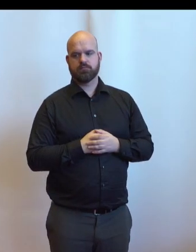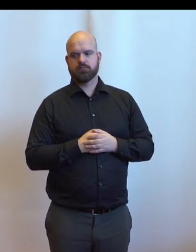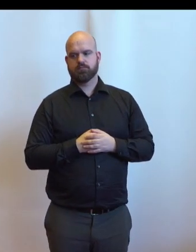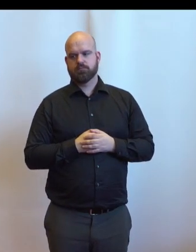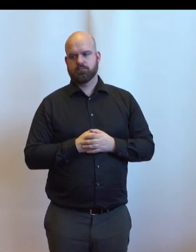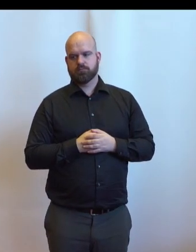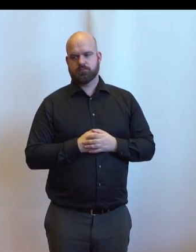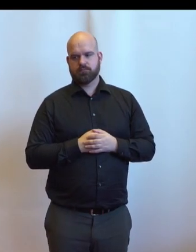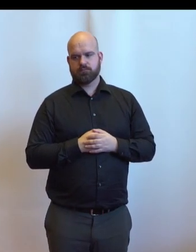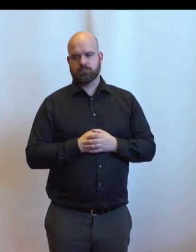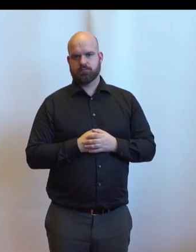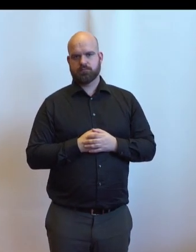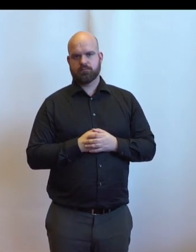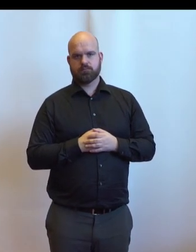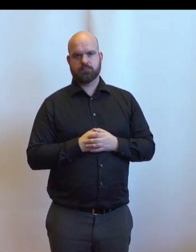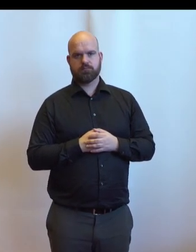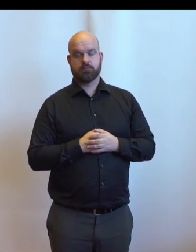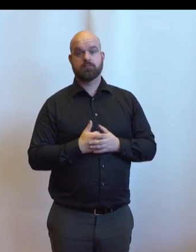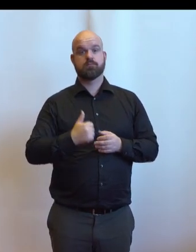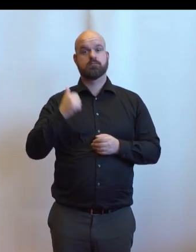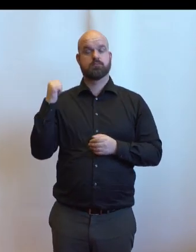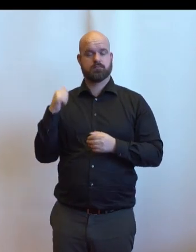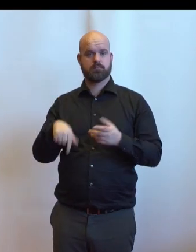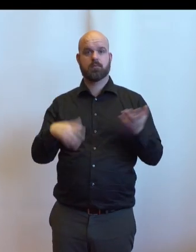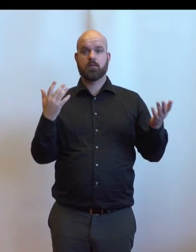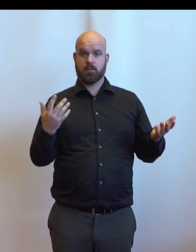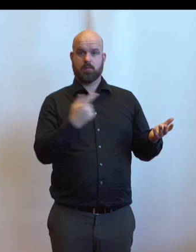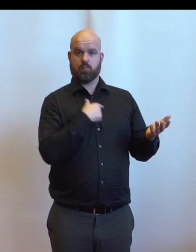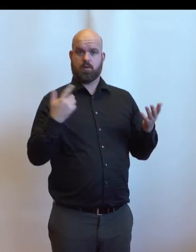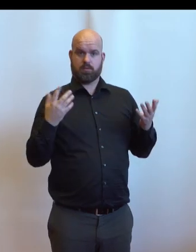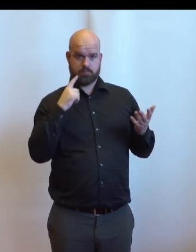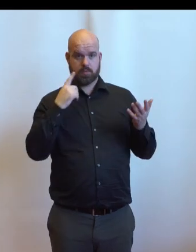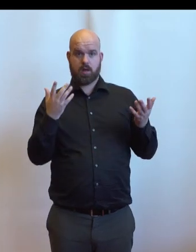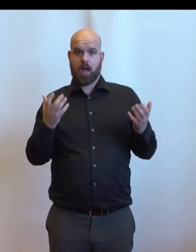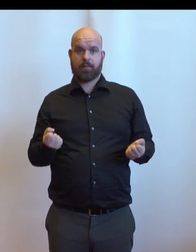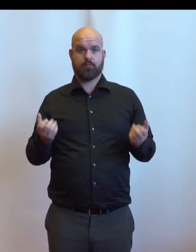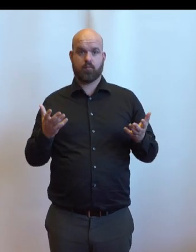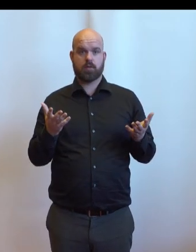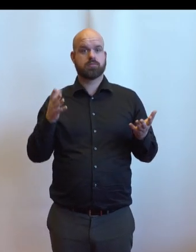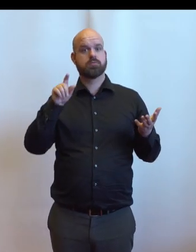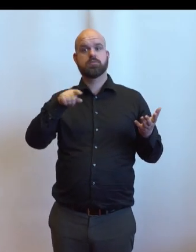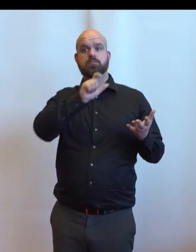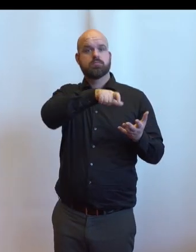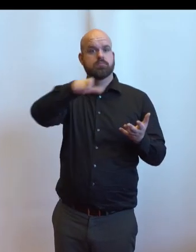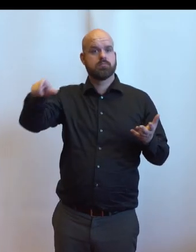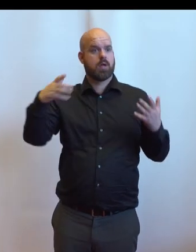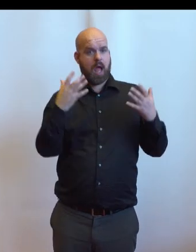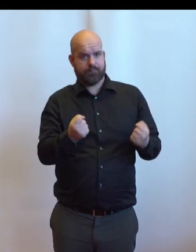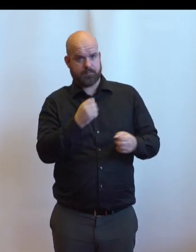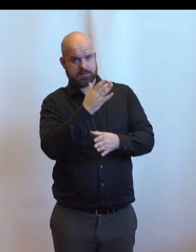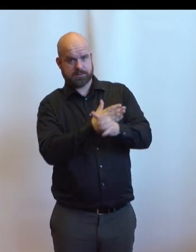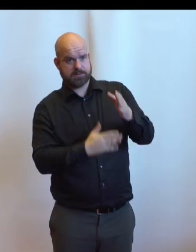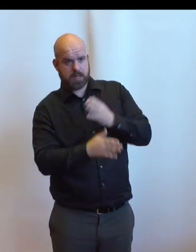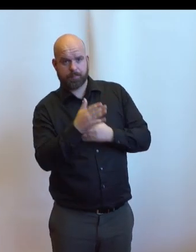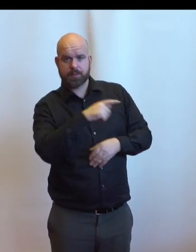resonance within our own organization. So obviously it's the right thing to do, but people with disabilities are customers, they're colleagues, their friends and family, and